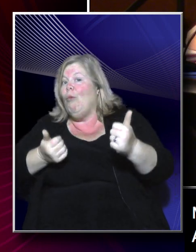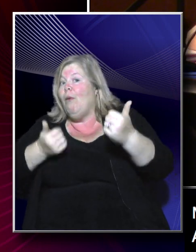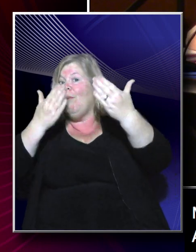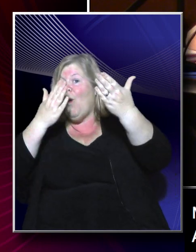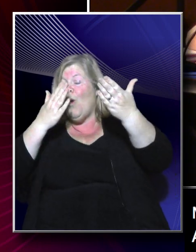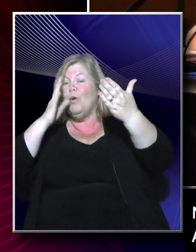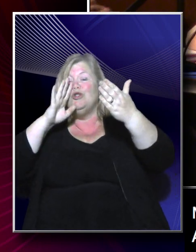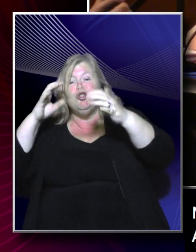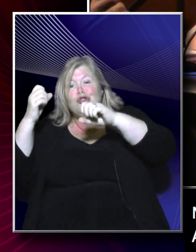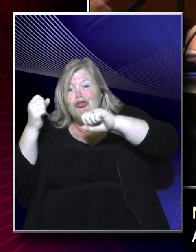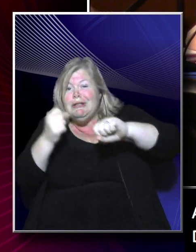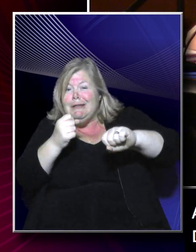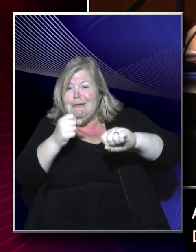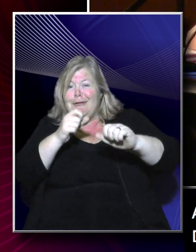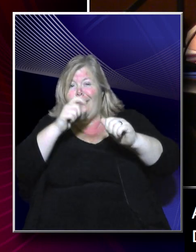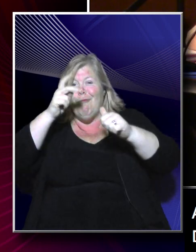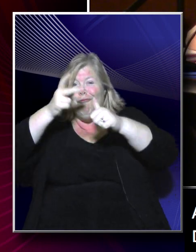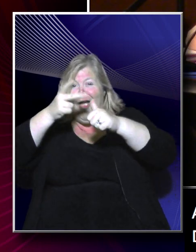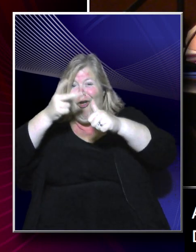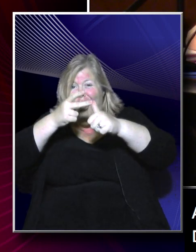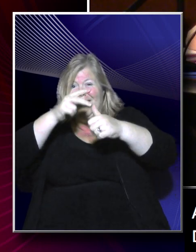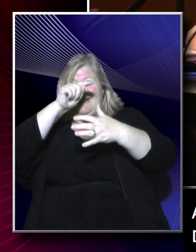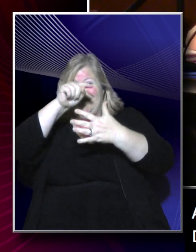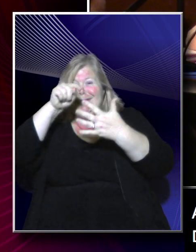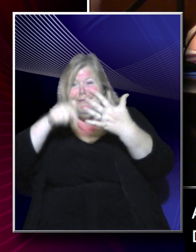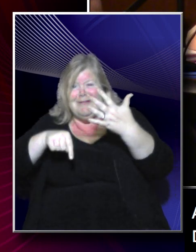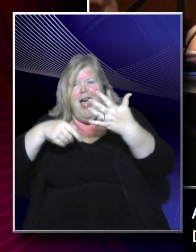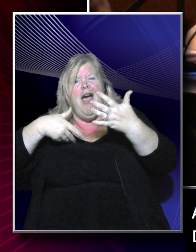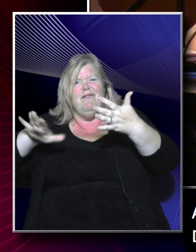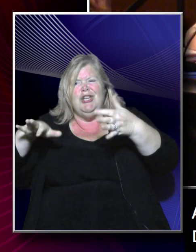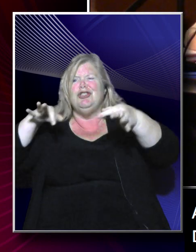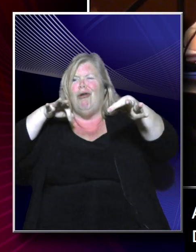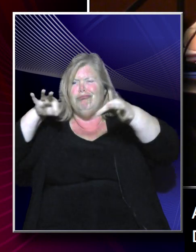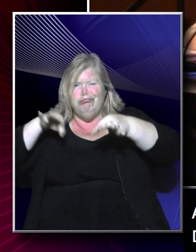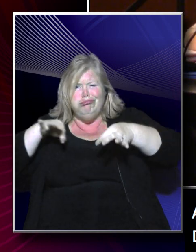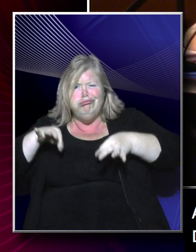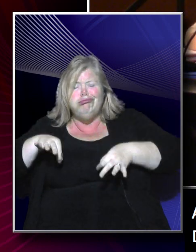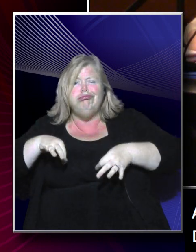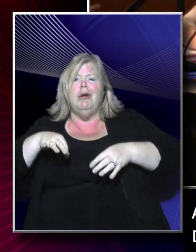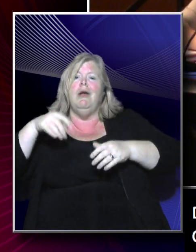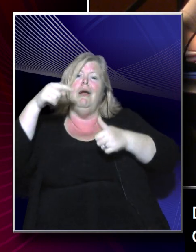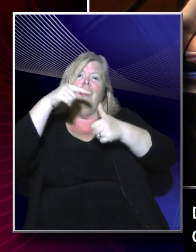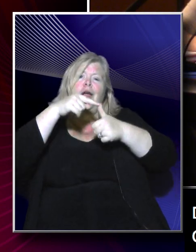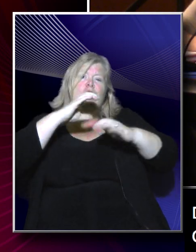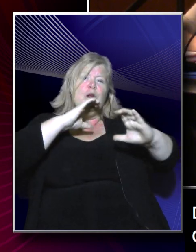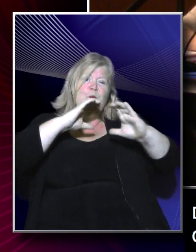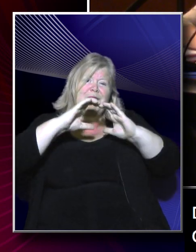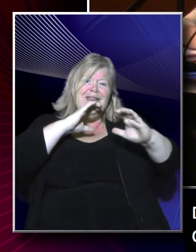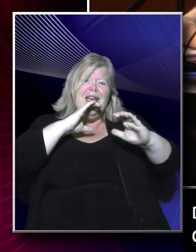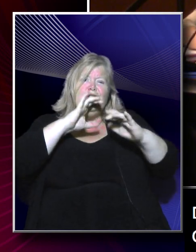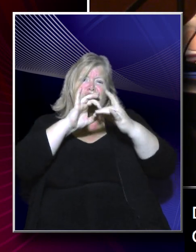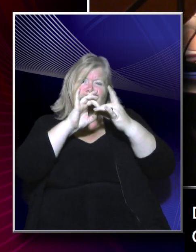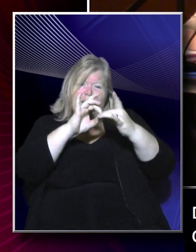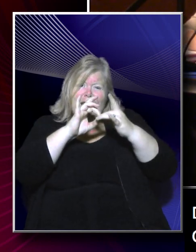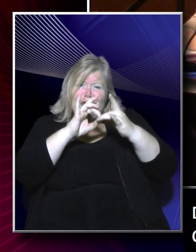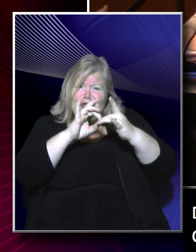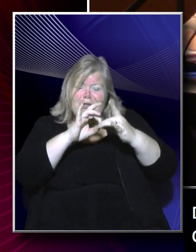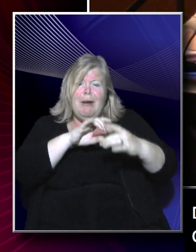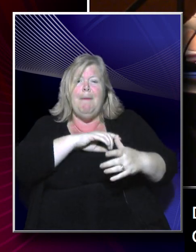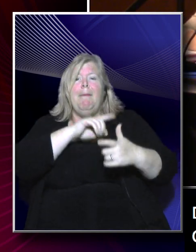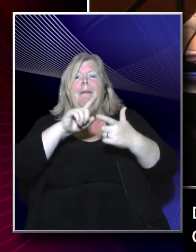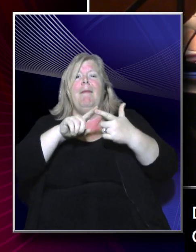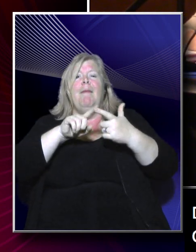And I detailed the strategic priorities. I talked about communication, relationship building,